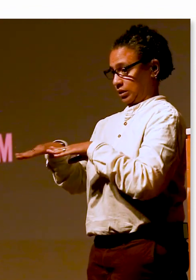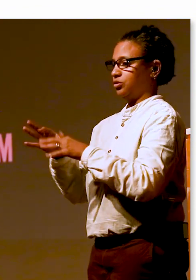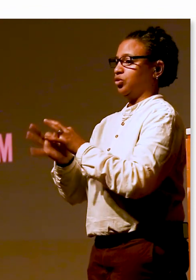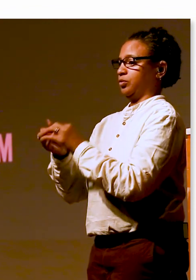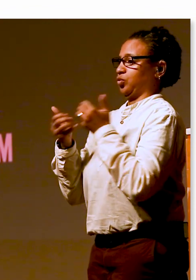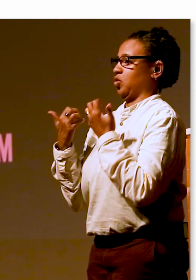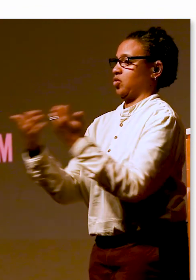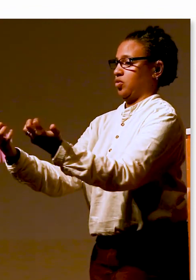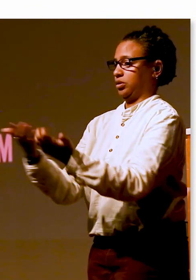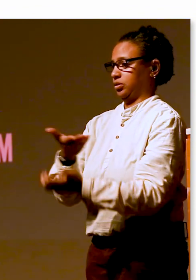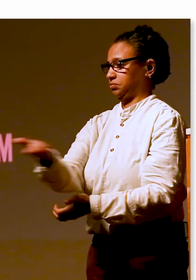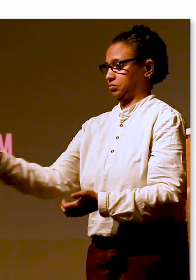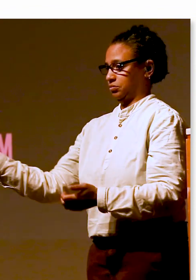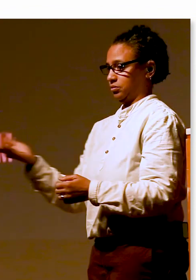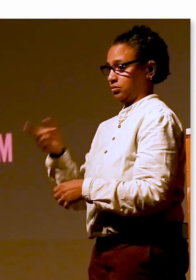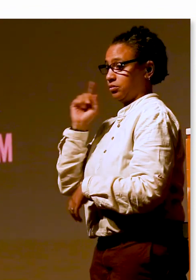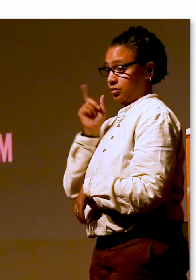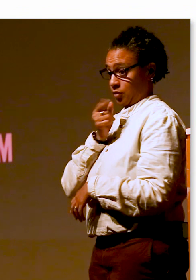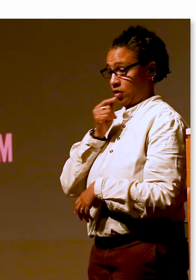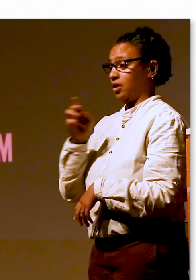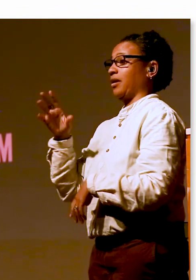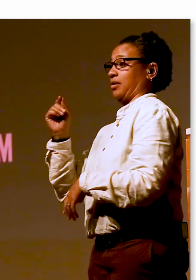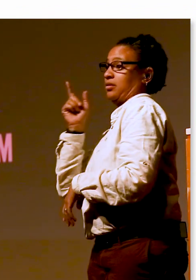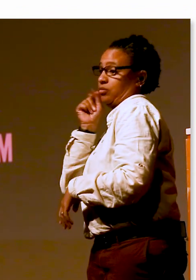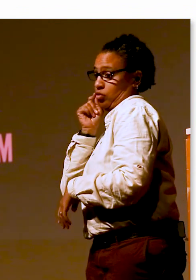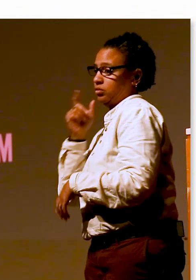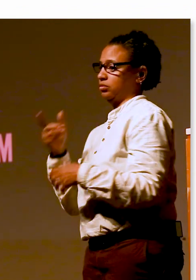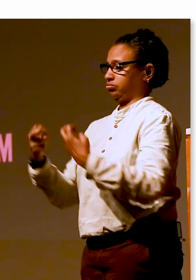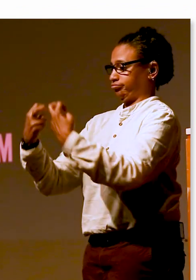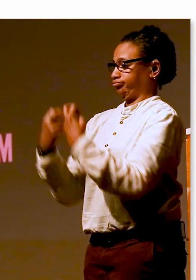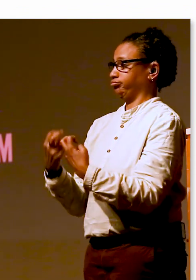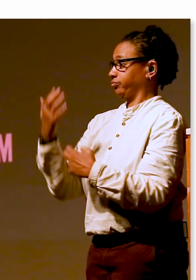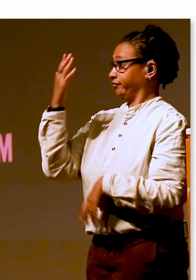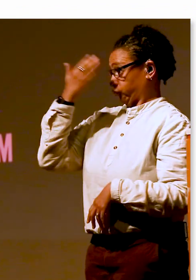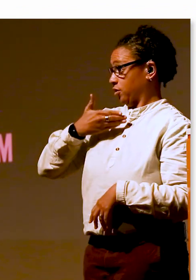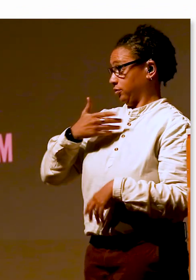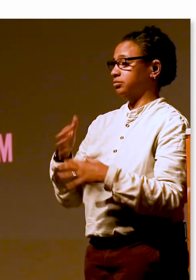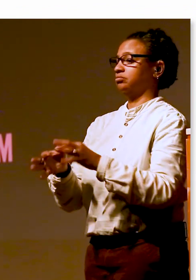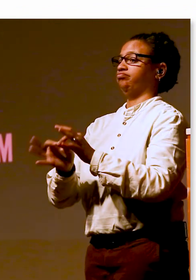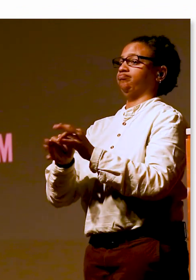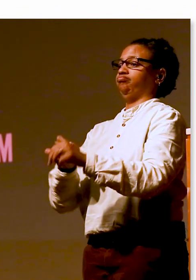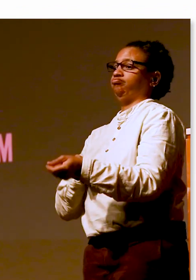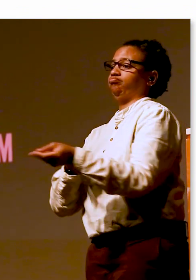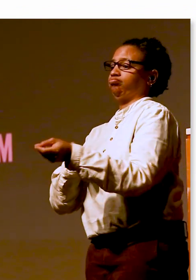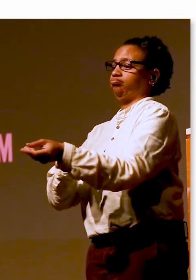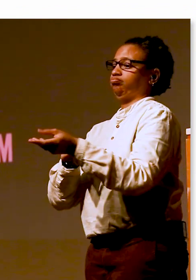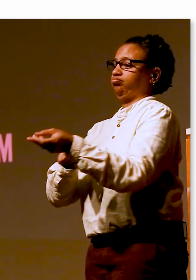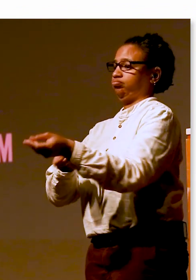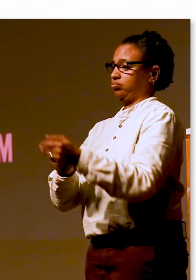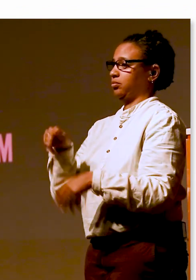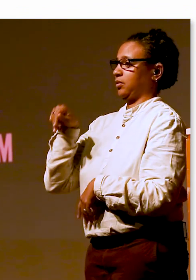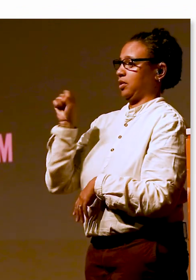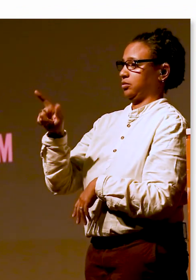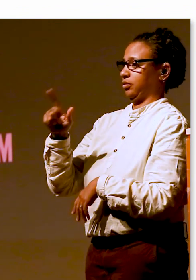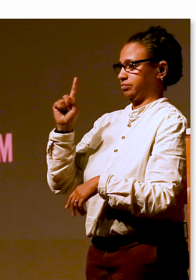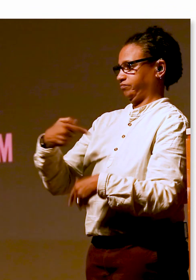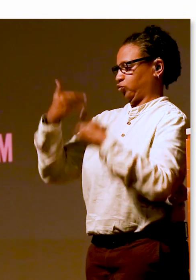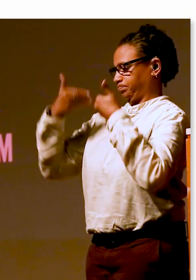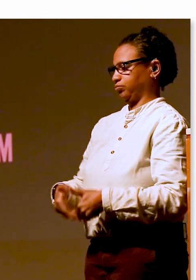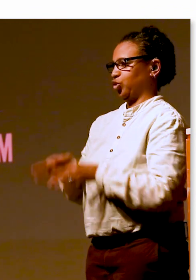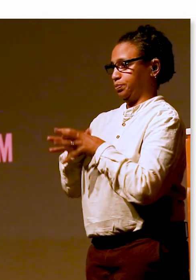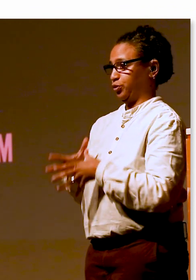audience. L'Oreal and Ashley will be in the front row interpreting the presentation into American Sign Language for Ty to base